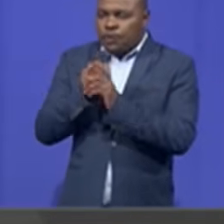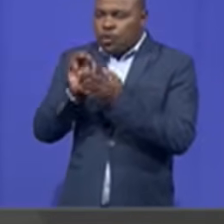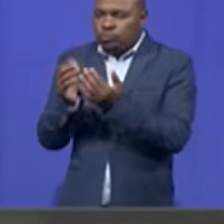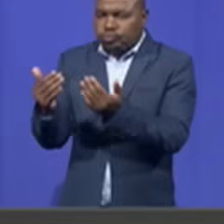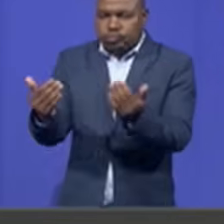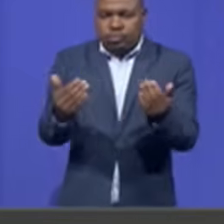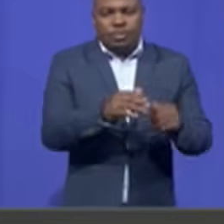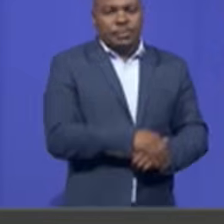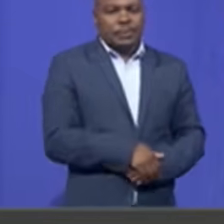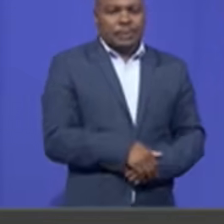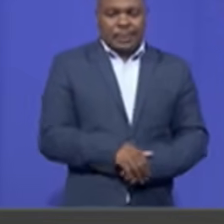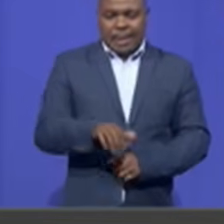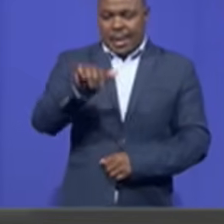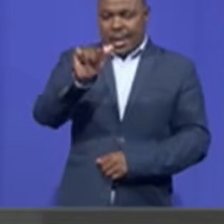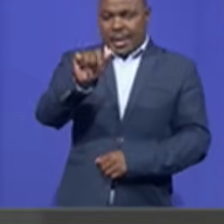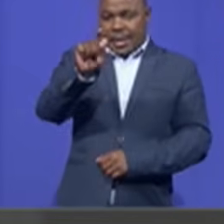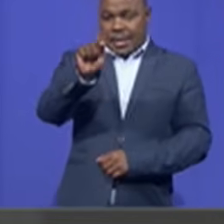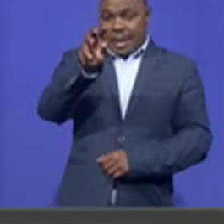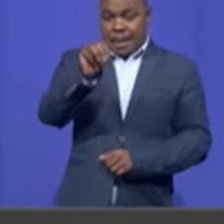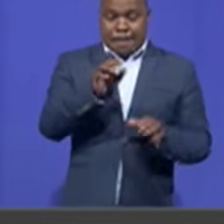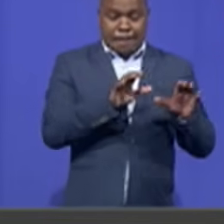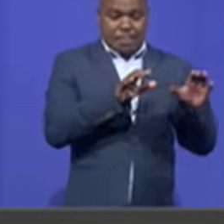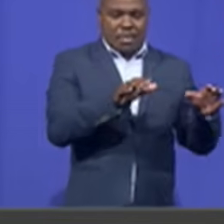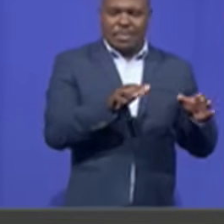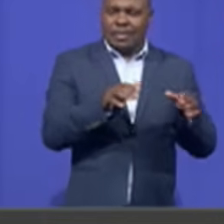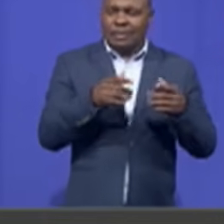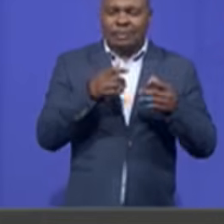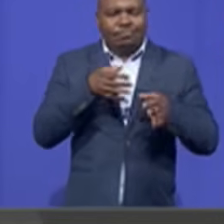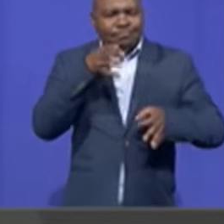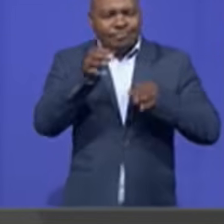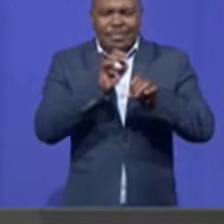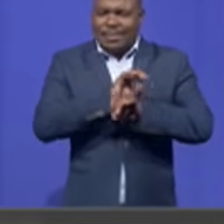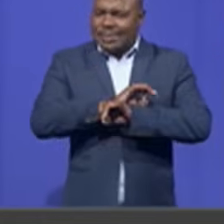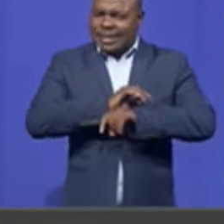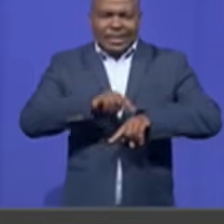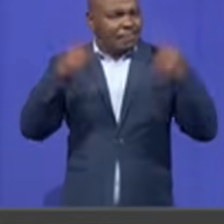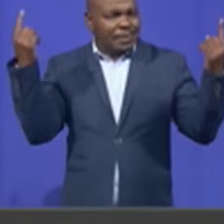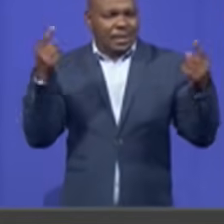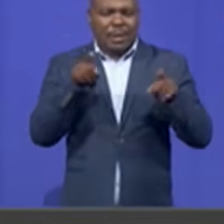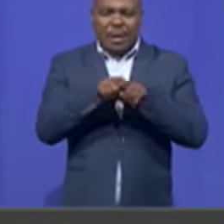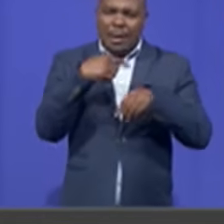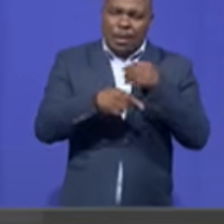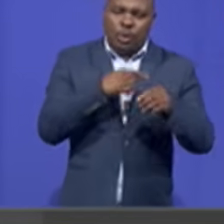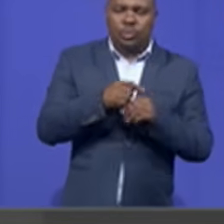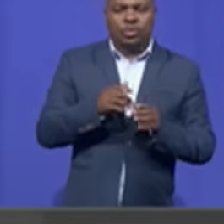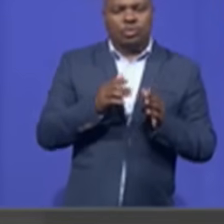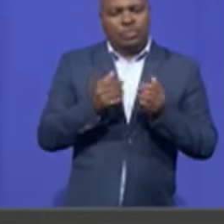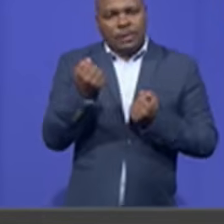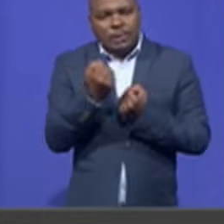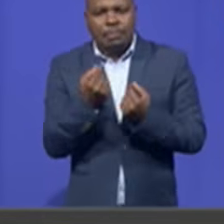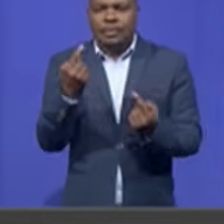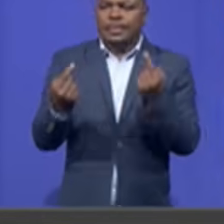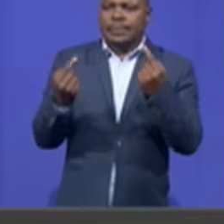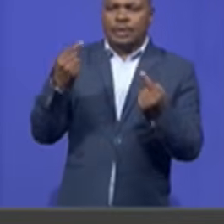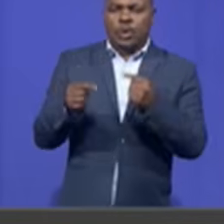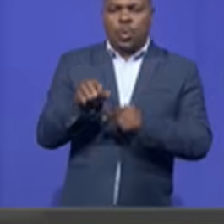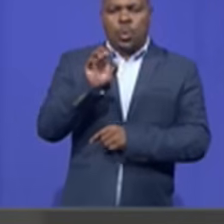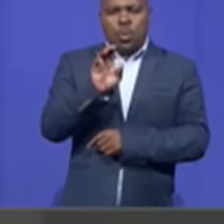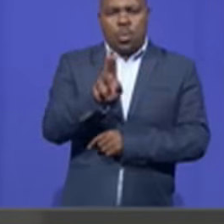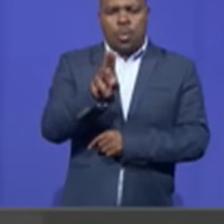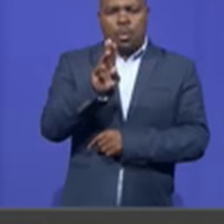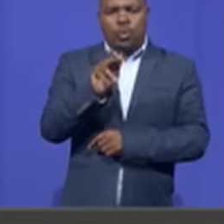batlhophi. ATM is speaking in a different language. It is bringing back Ubuntu, humanity. And us as young people in this